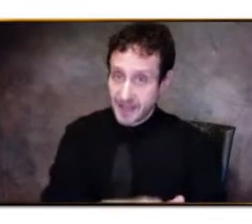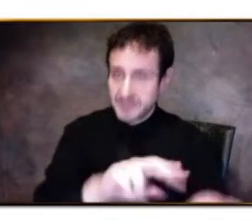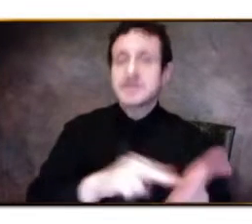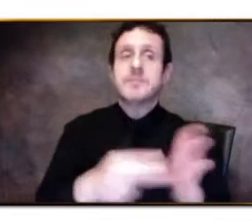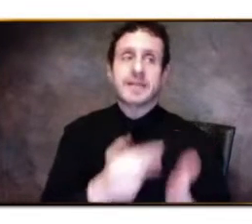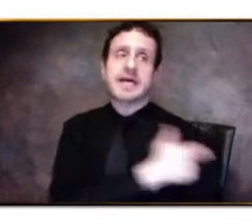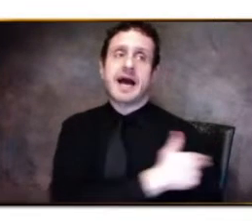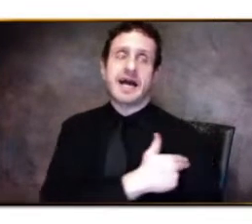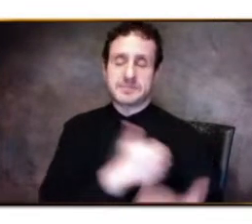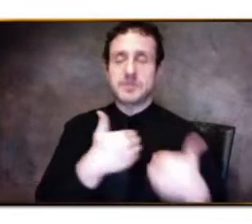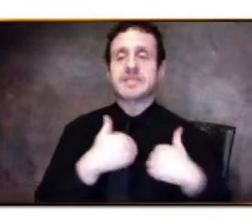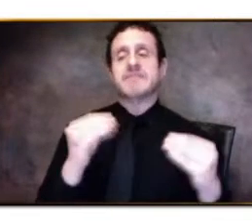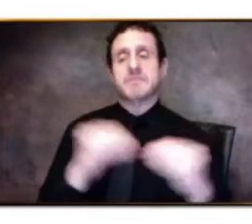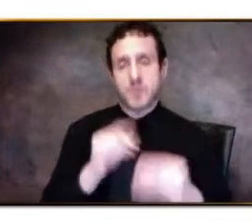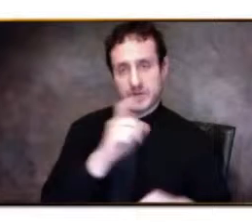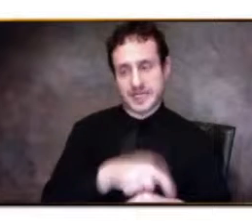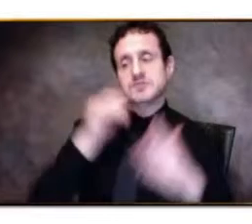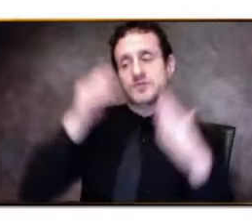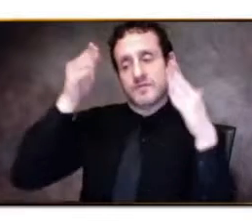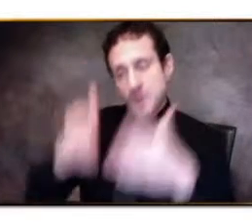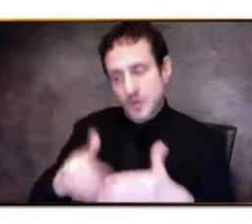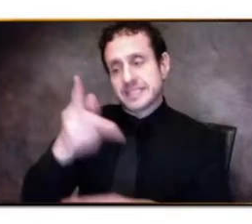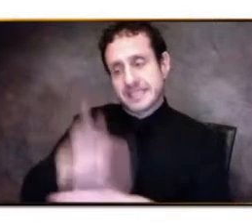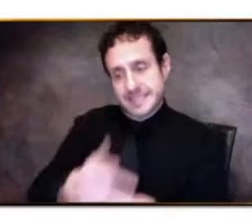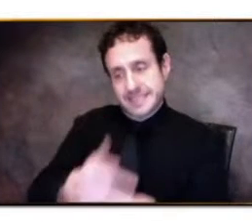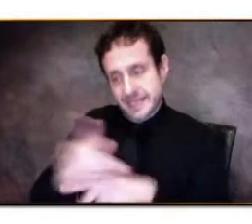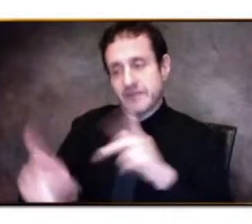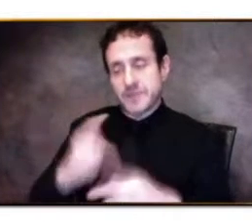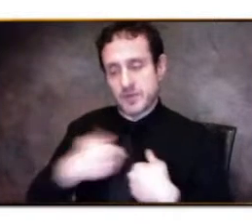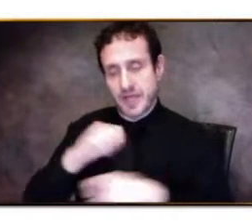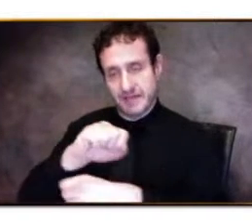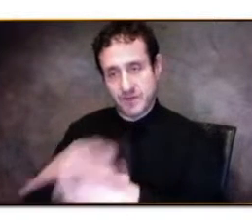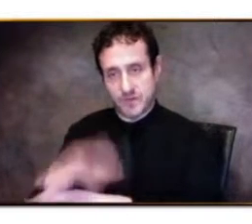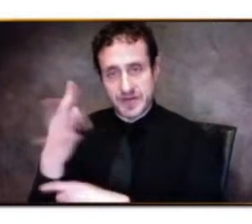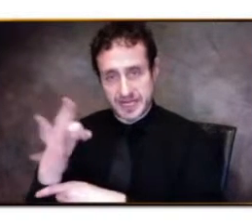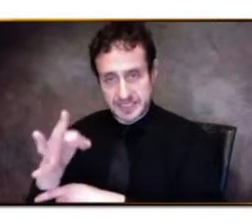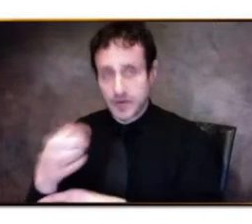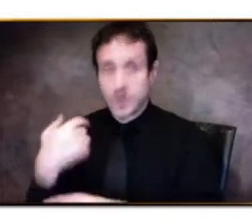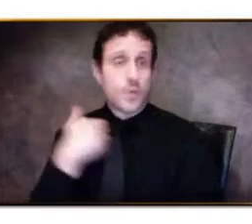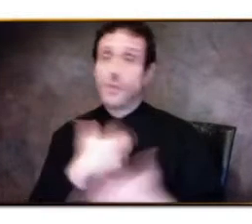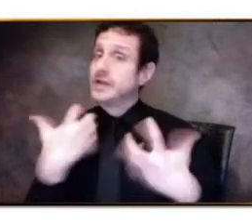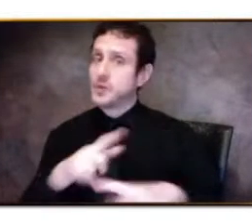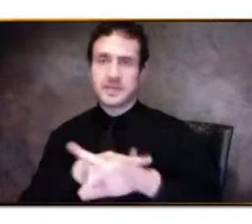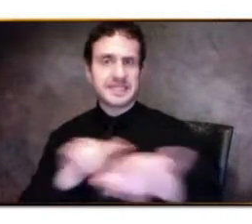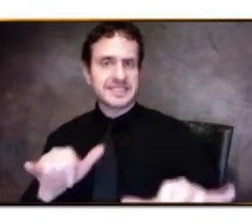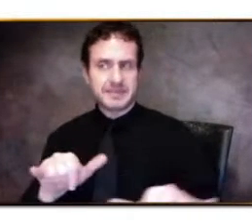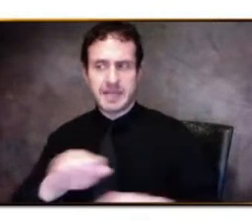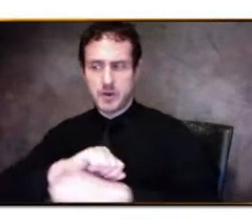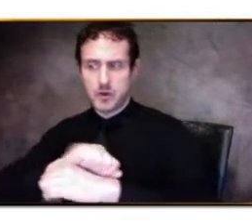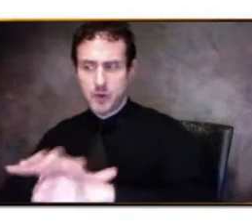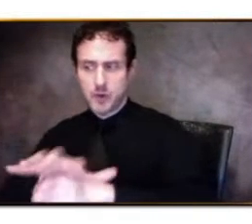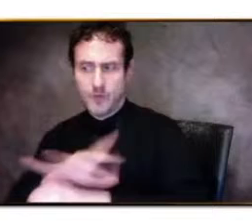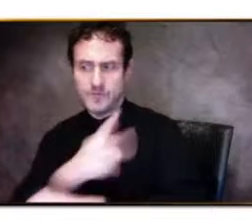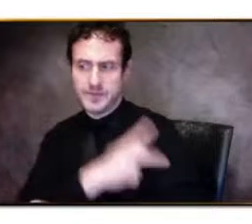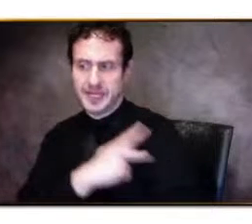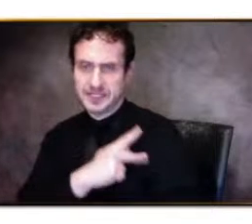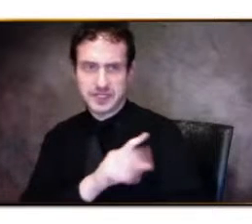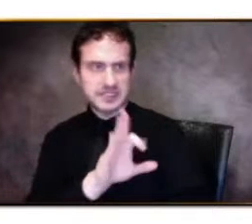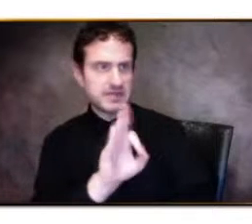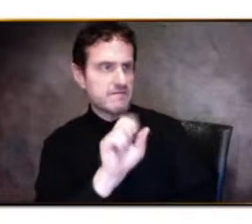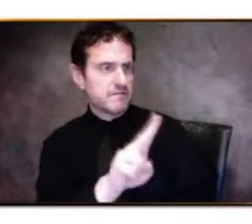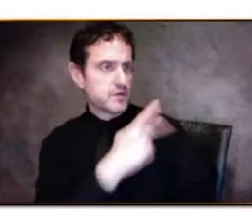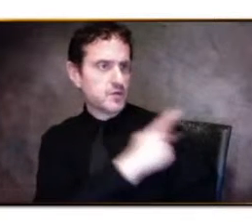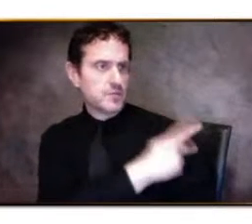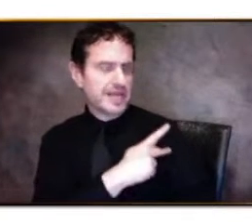this pandemic by reducing the number of critically ill flu patients they have to care for at the same time.